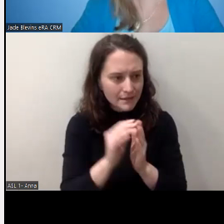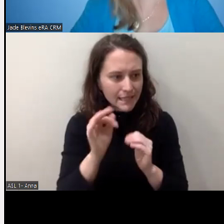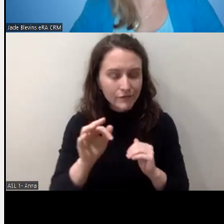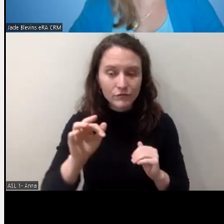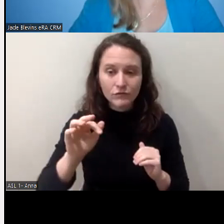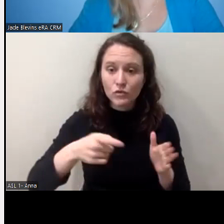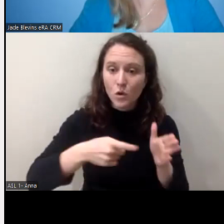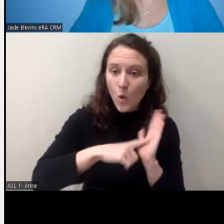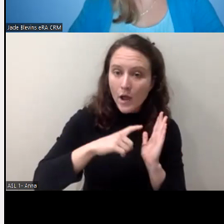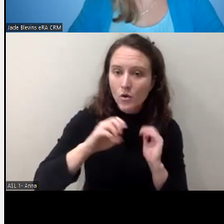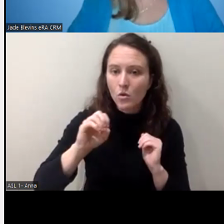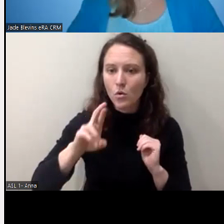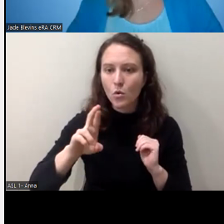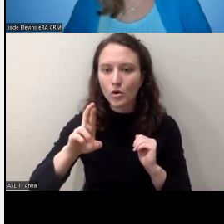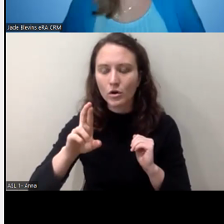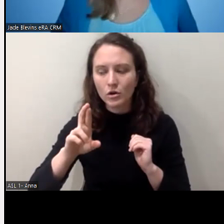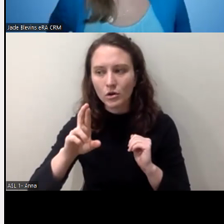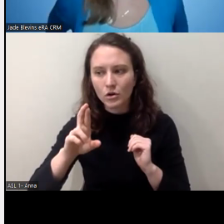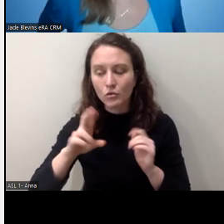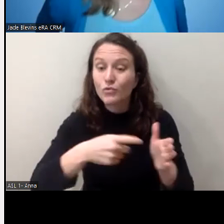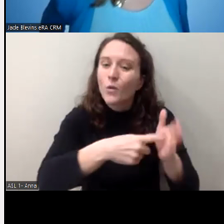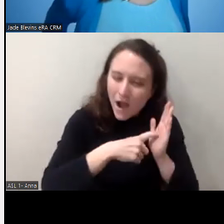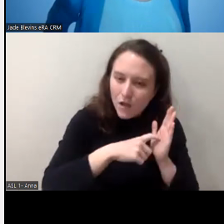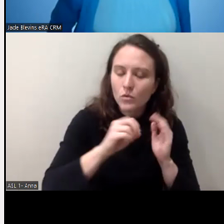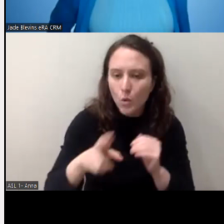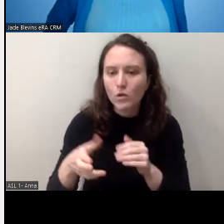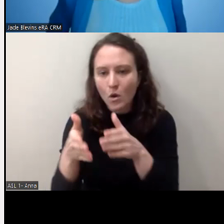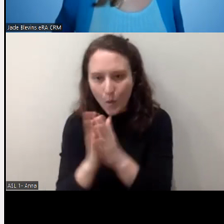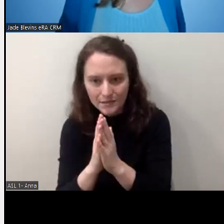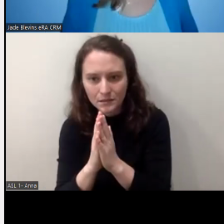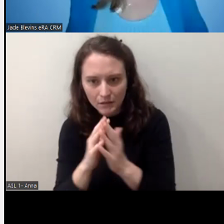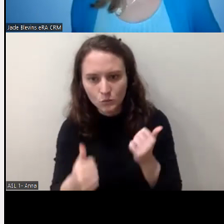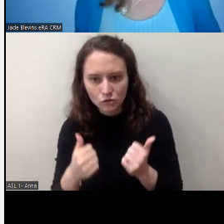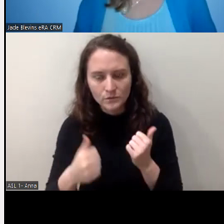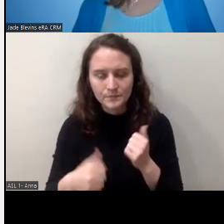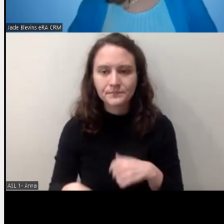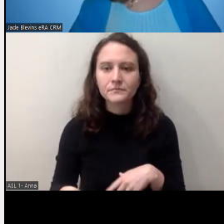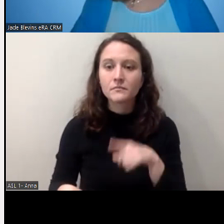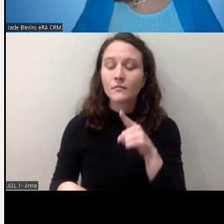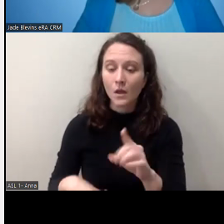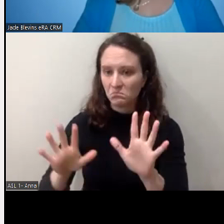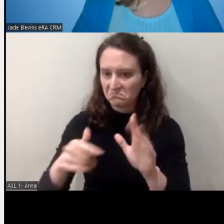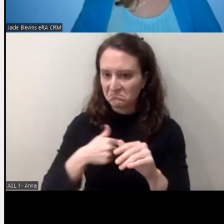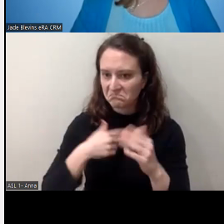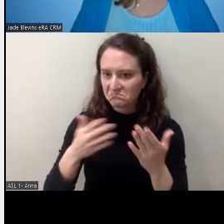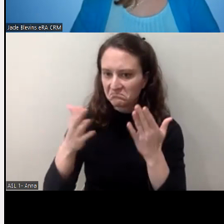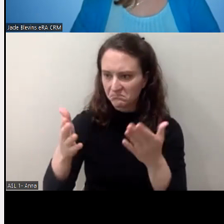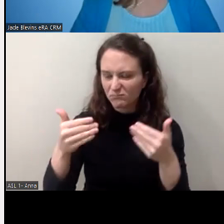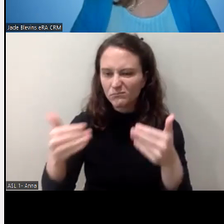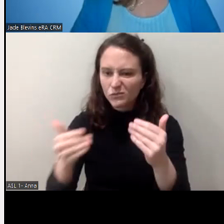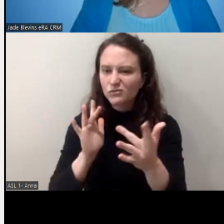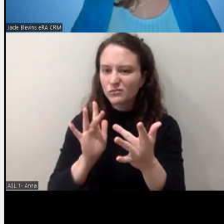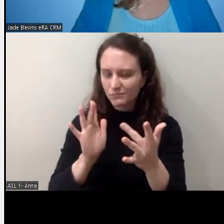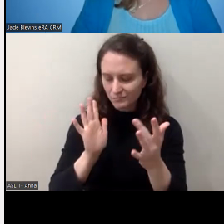requested it is to be used. It is currently, well, what I would suggest is that you talk with your